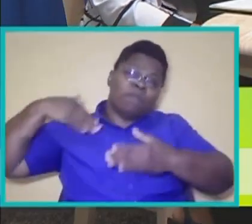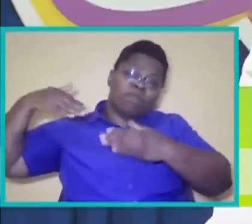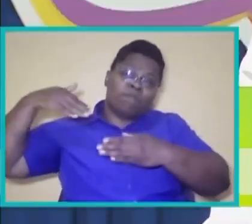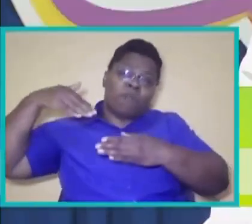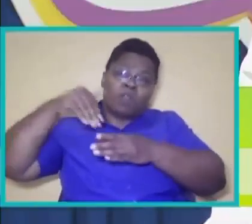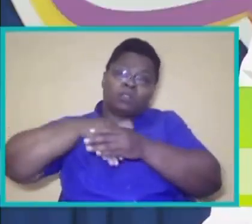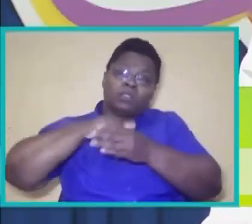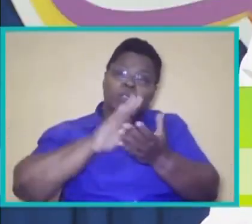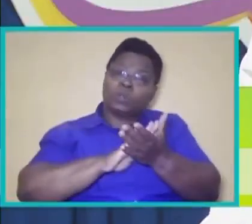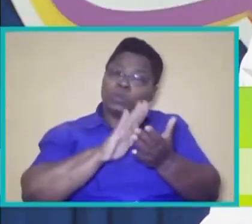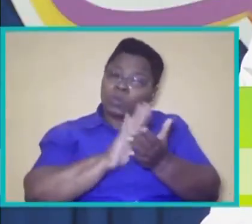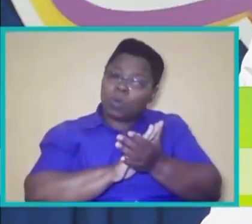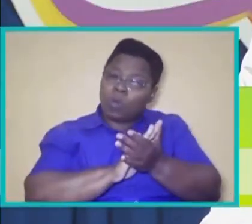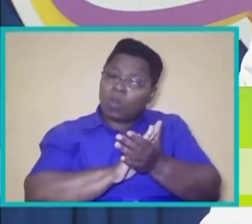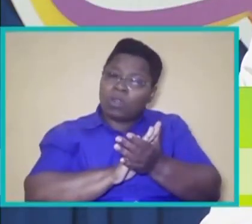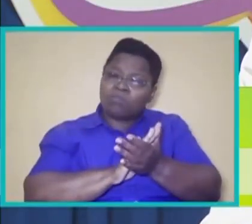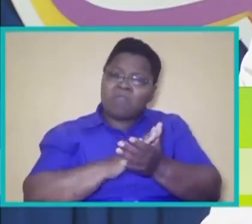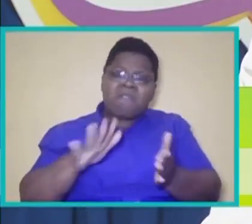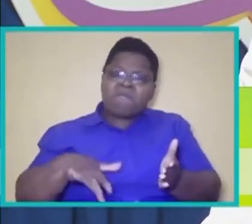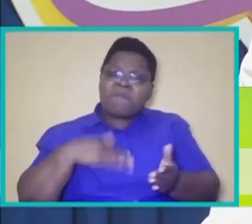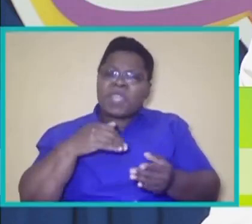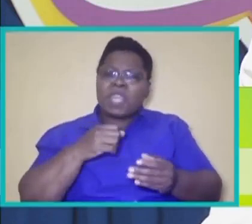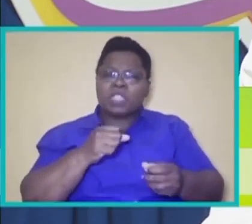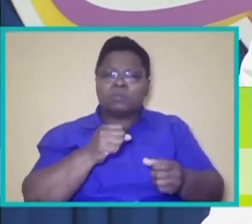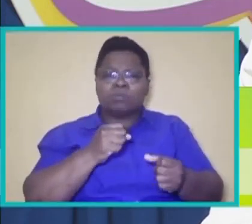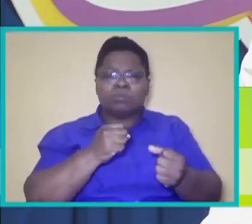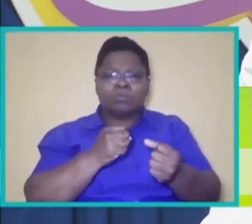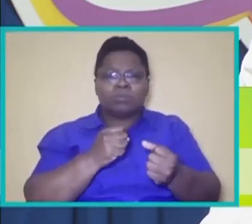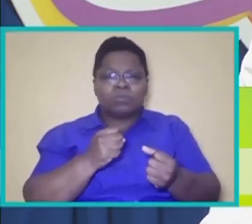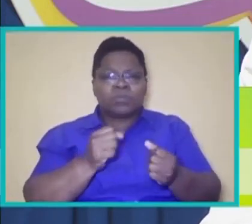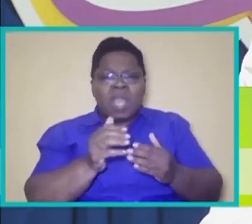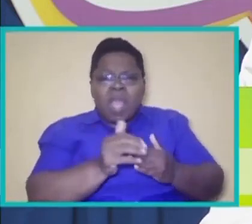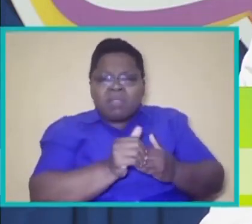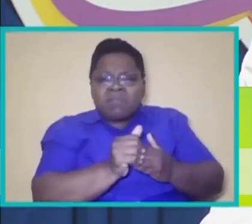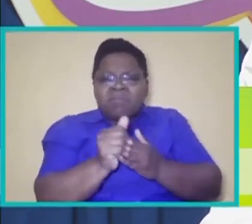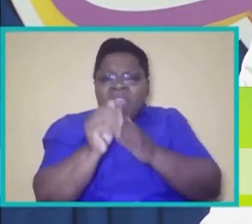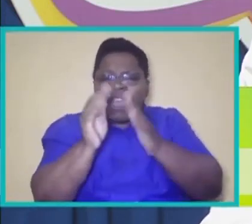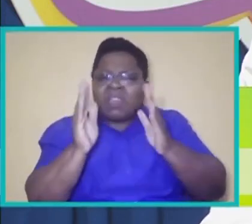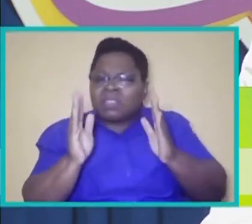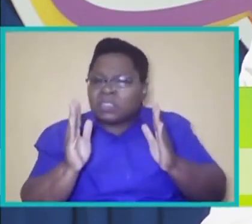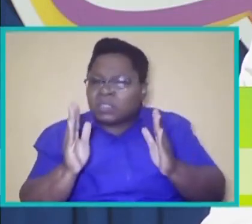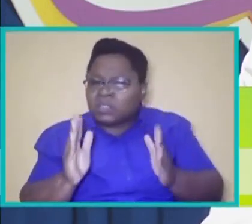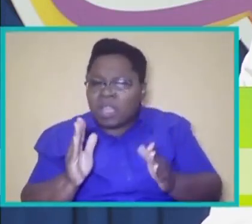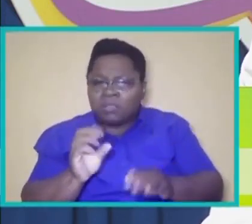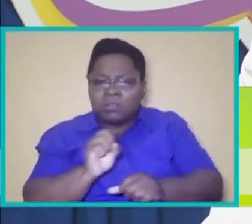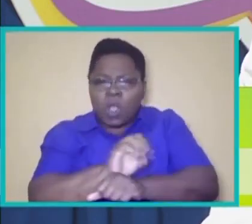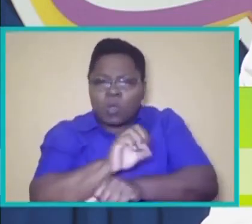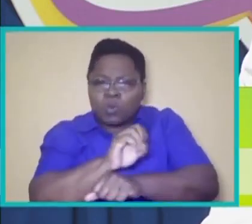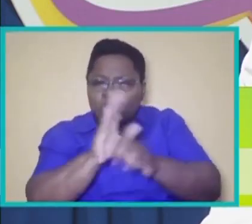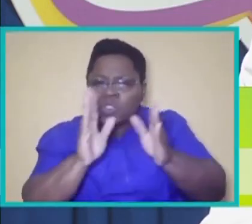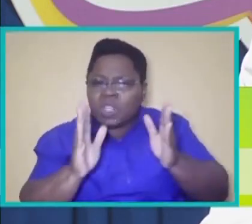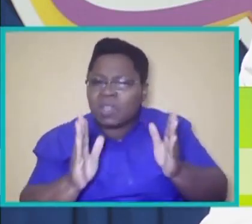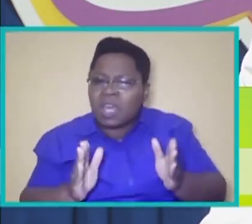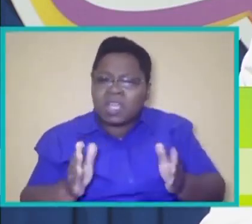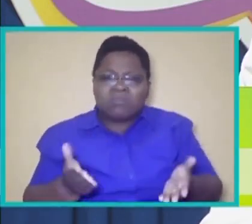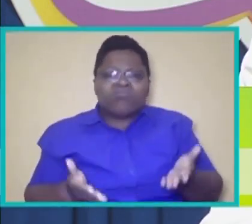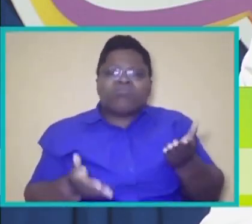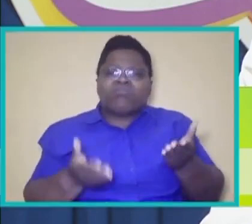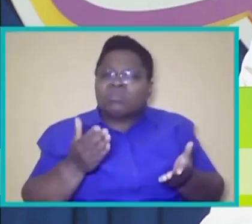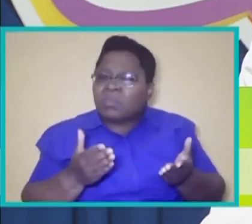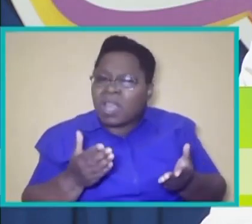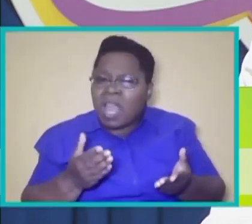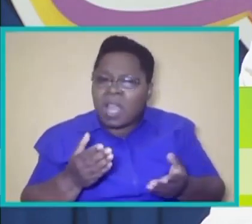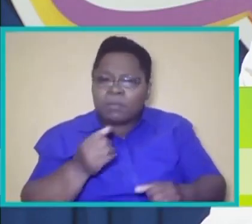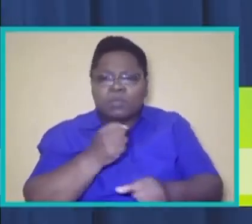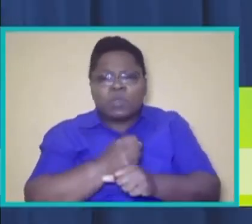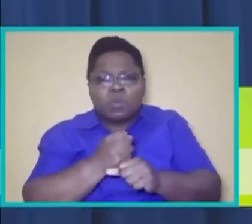for social workers and even guidance counselors or guidance officers in schools,